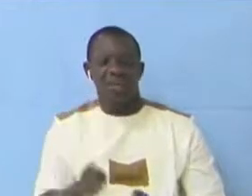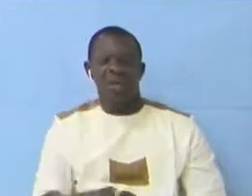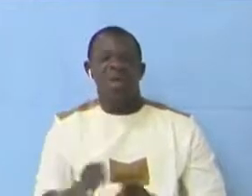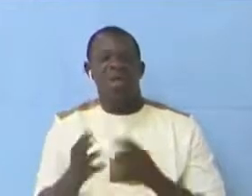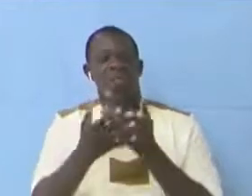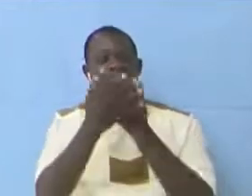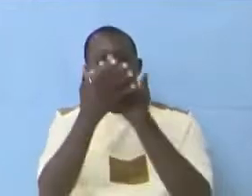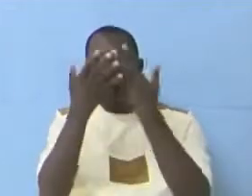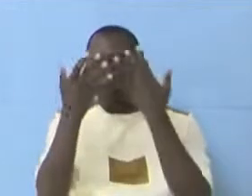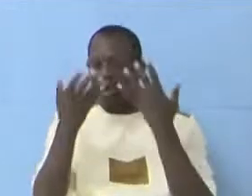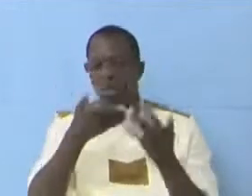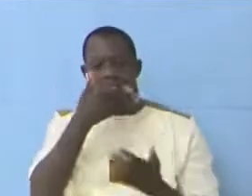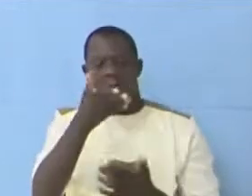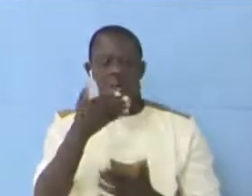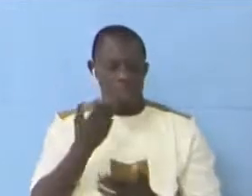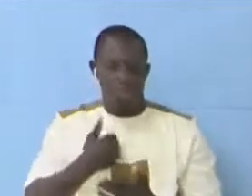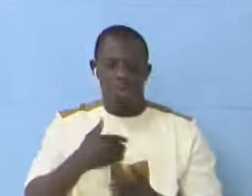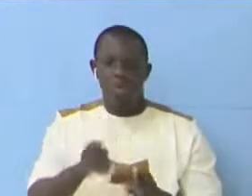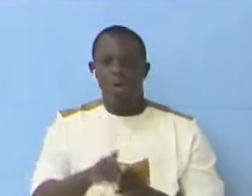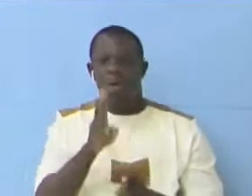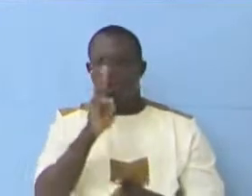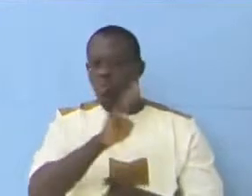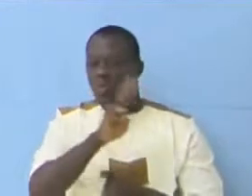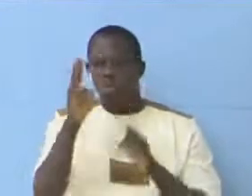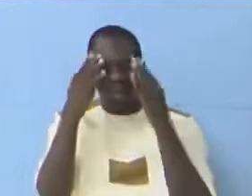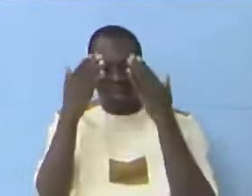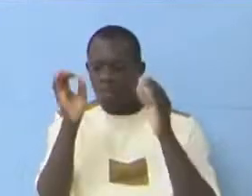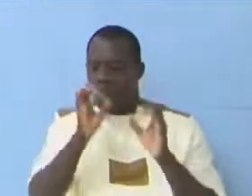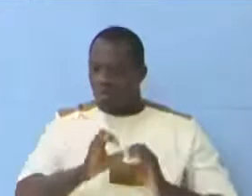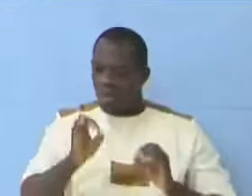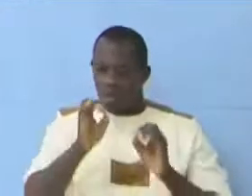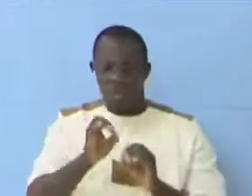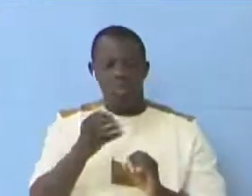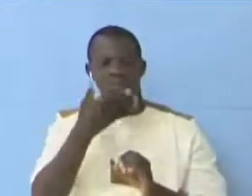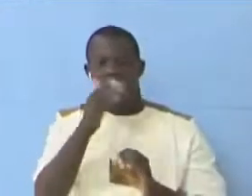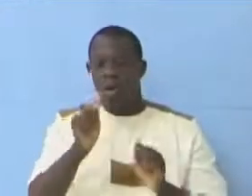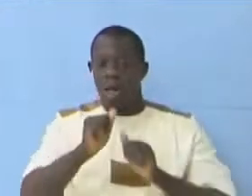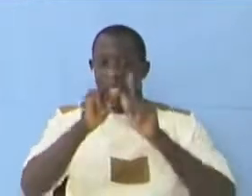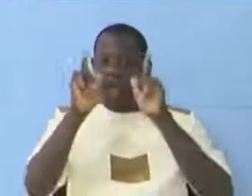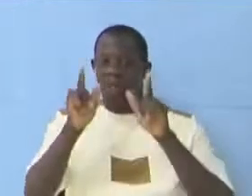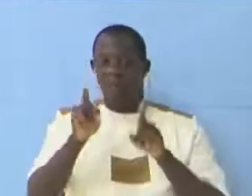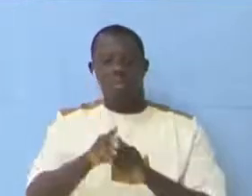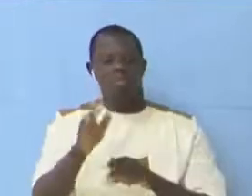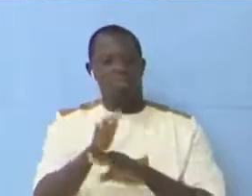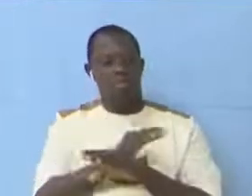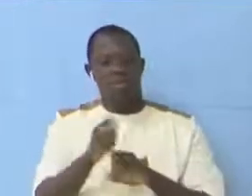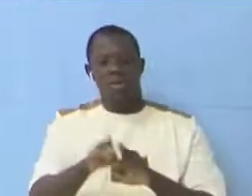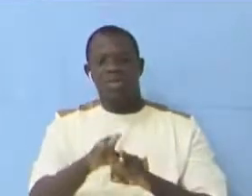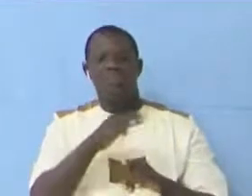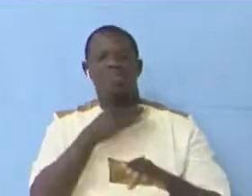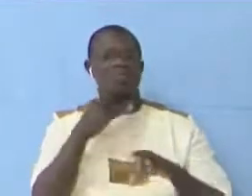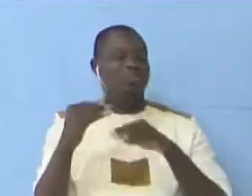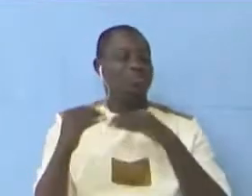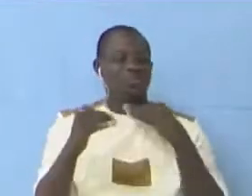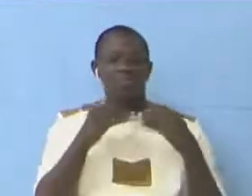so many young, innocent lives were slaughtered